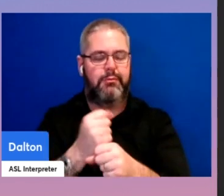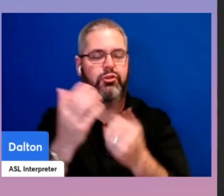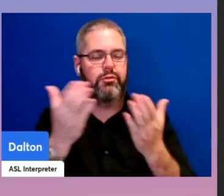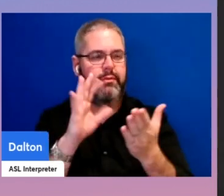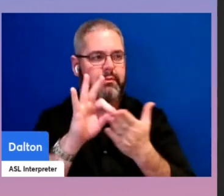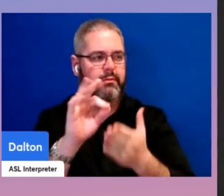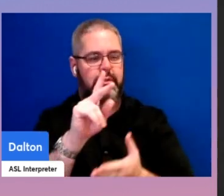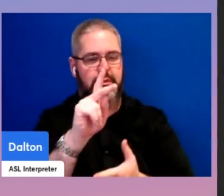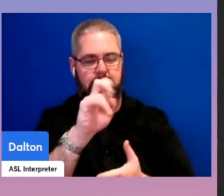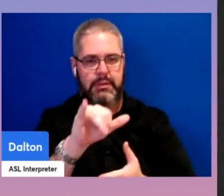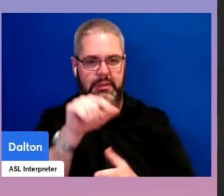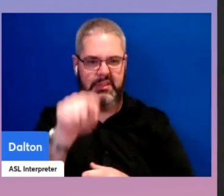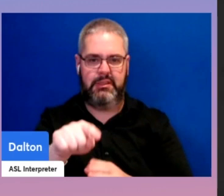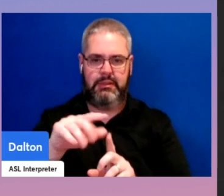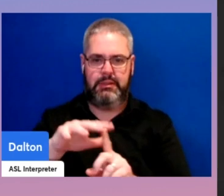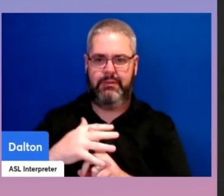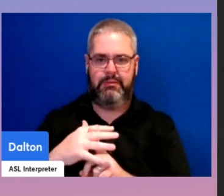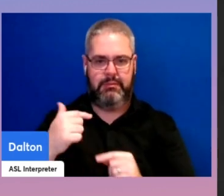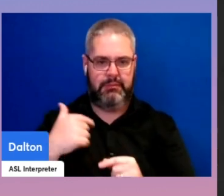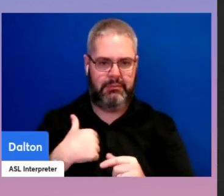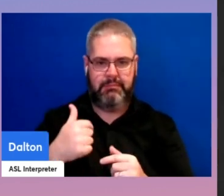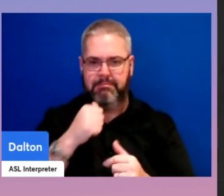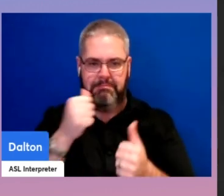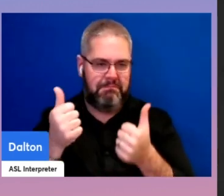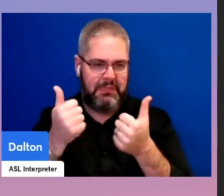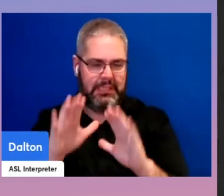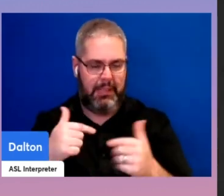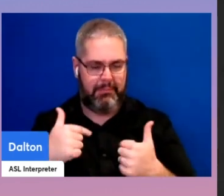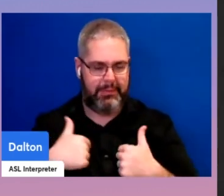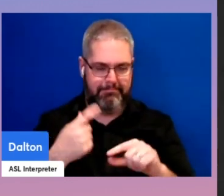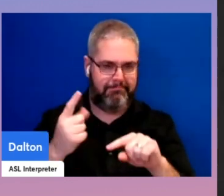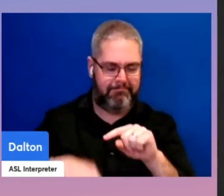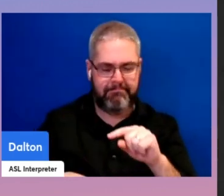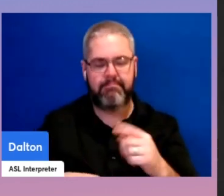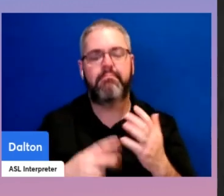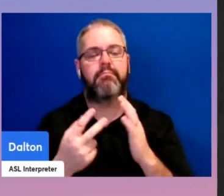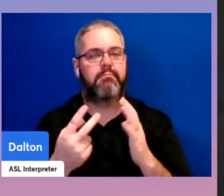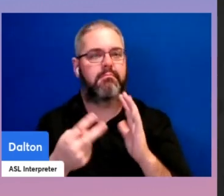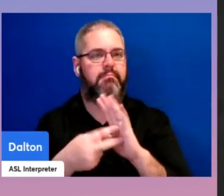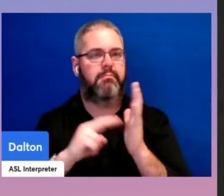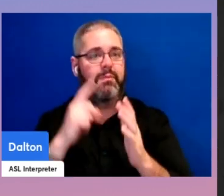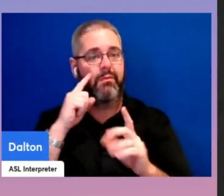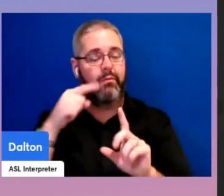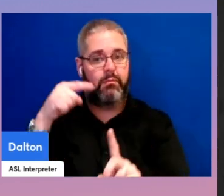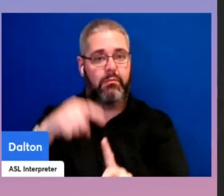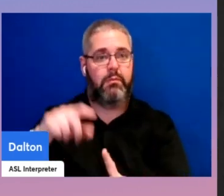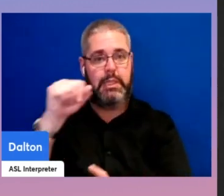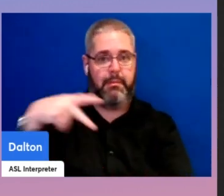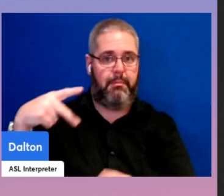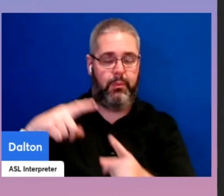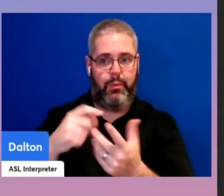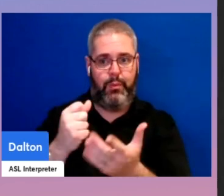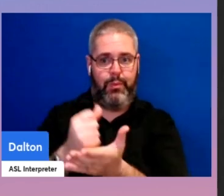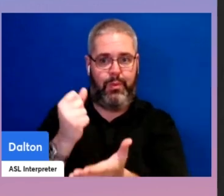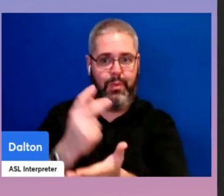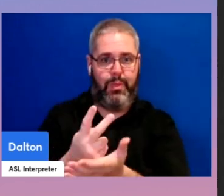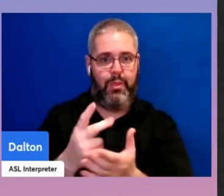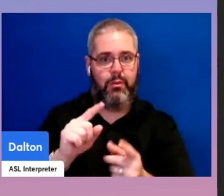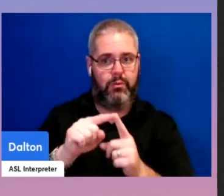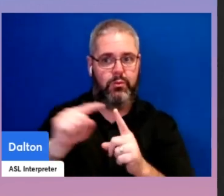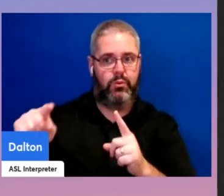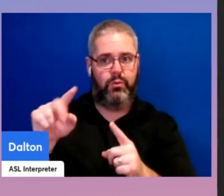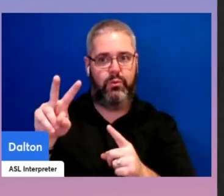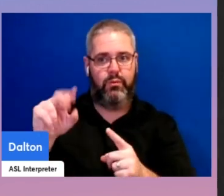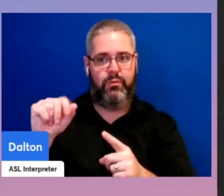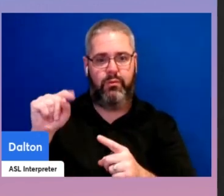which this environment that I'm in doesn't allow me to do. So in that case, just in order for the app to authenticate to Vault, I'm using app role.